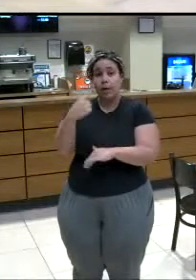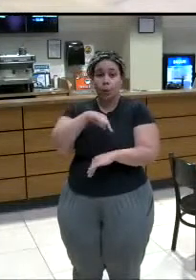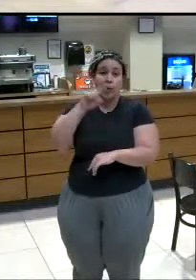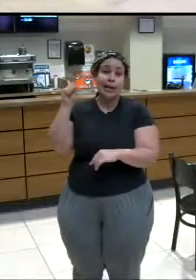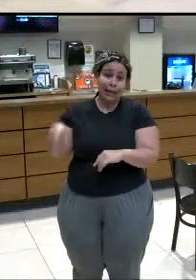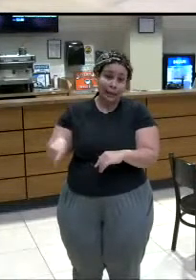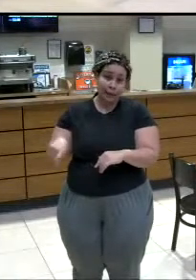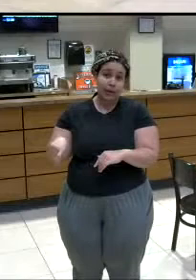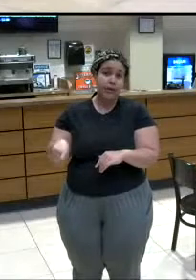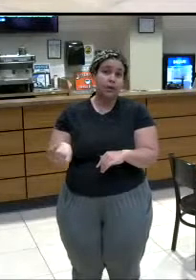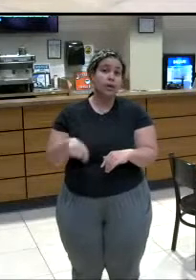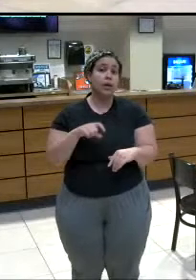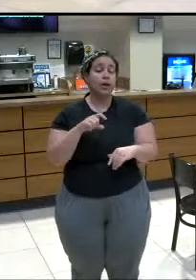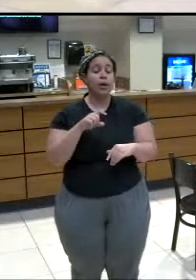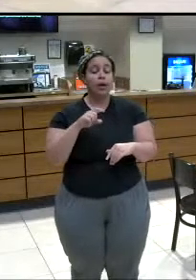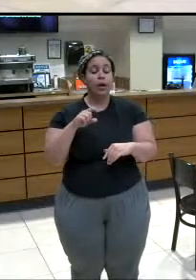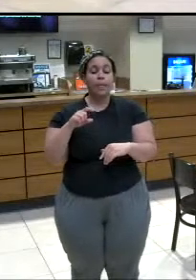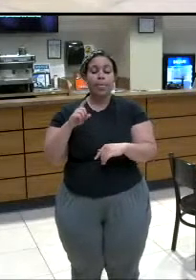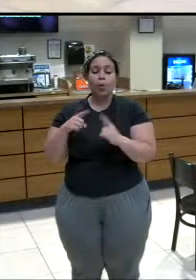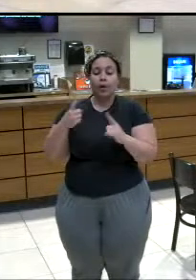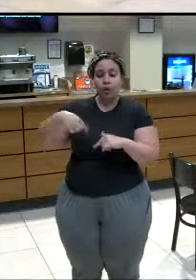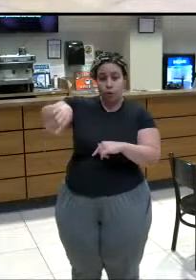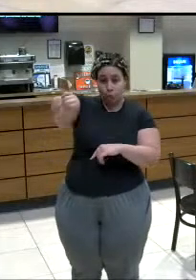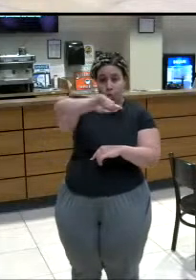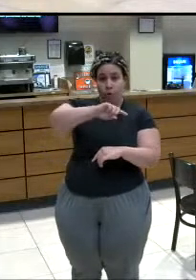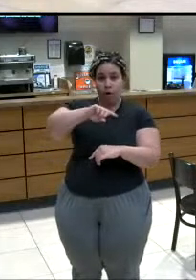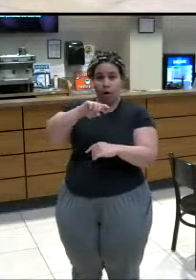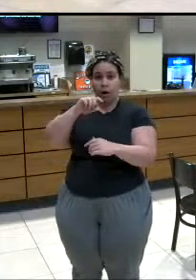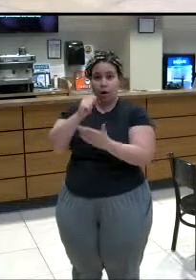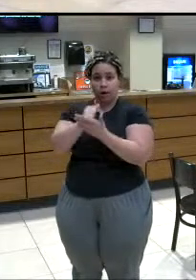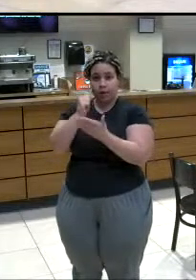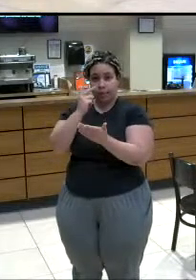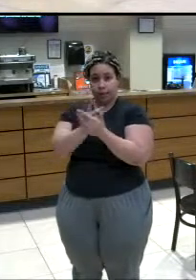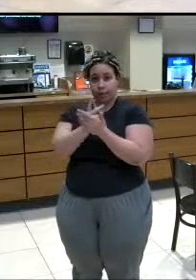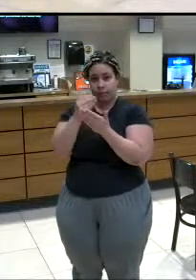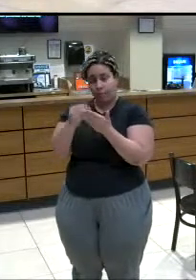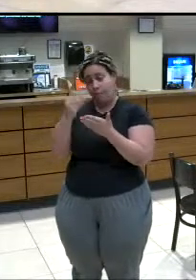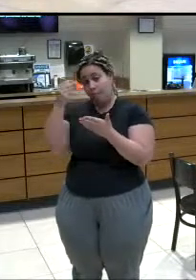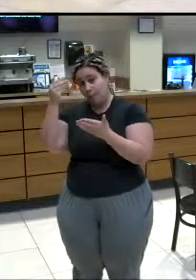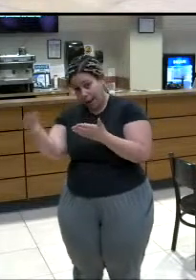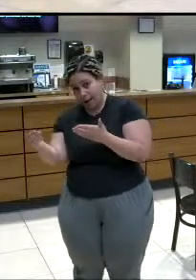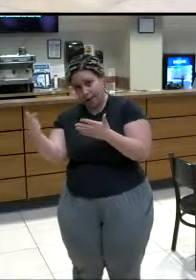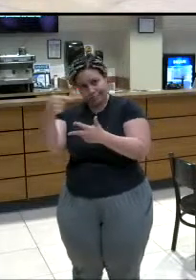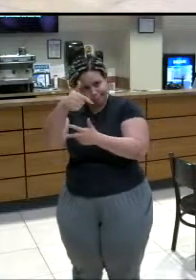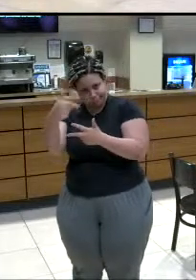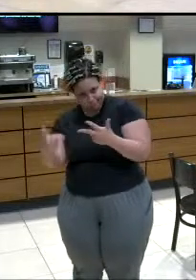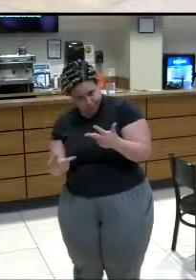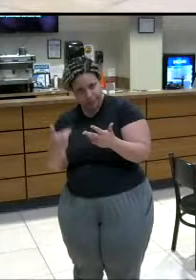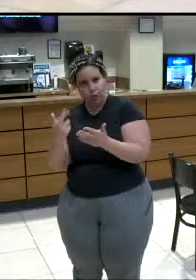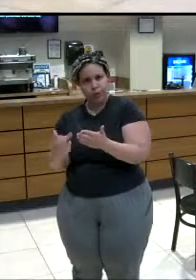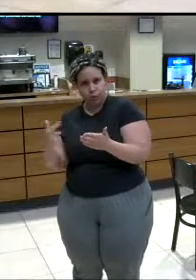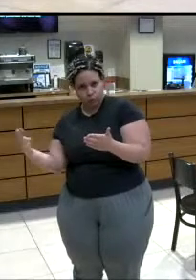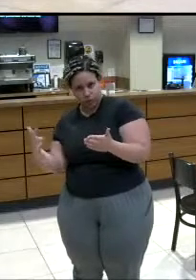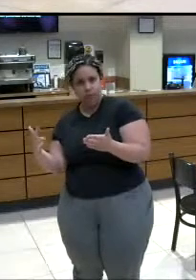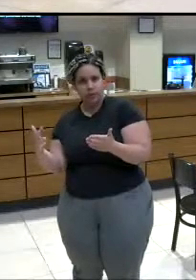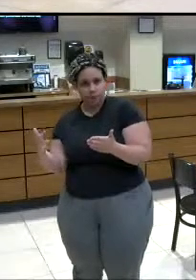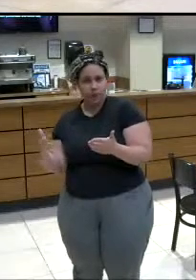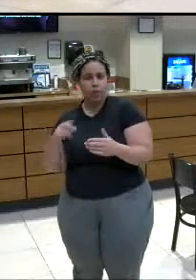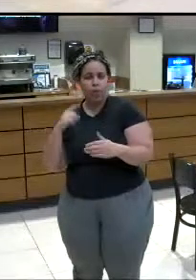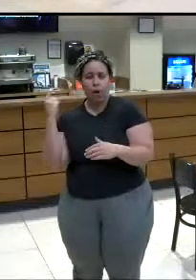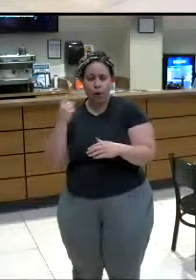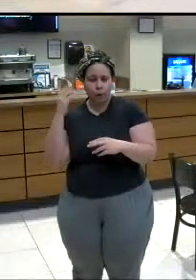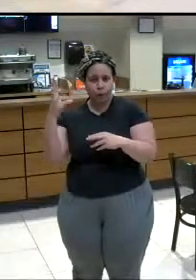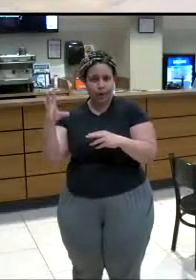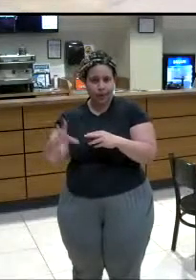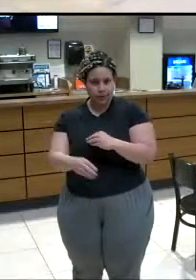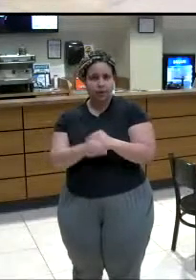all approved the purchase of Carnegie Learning and Eureka and a lot of the different things that we do, we always include the professional